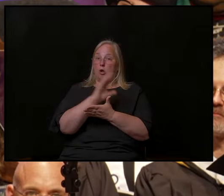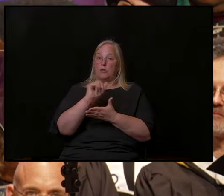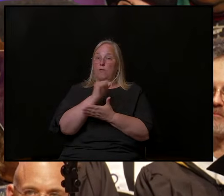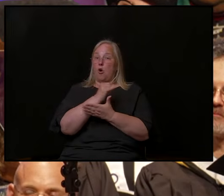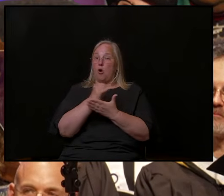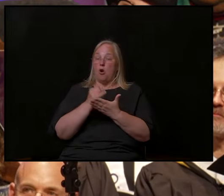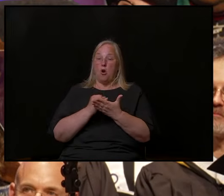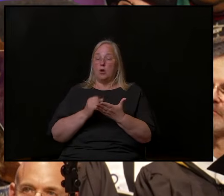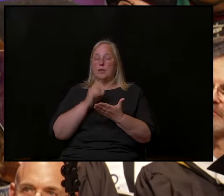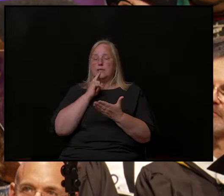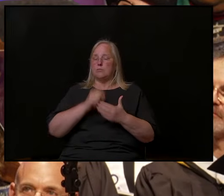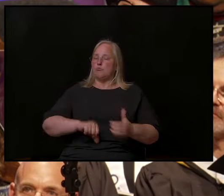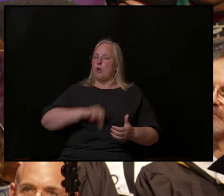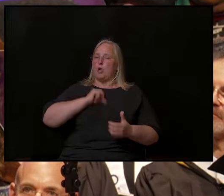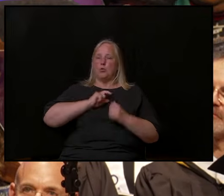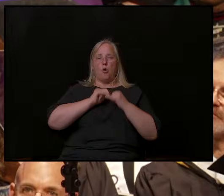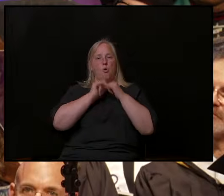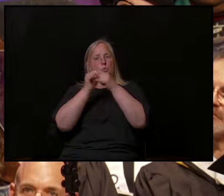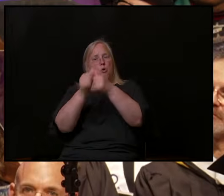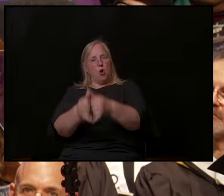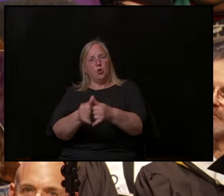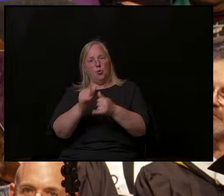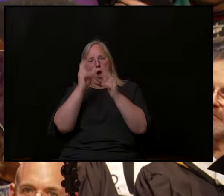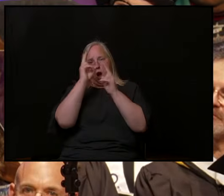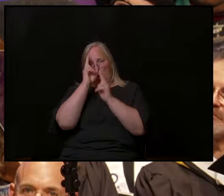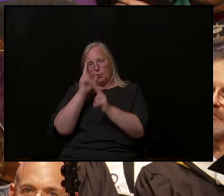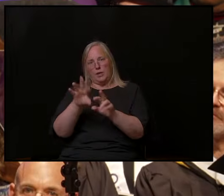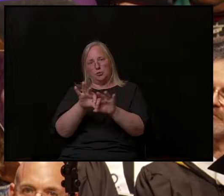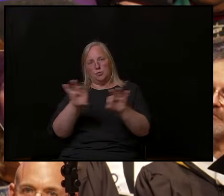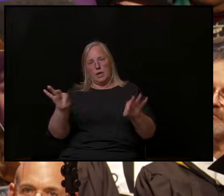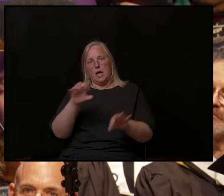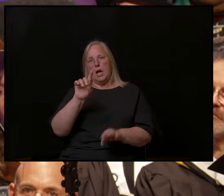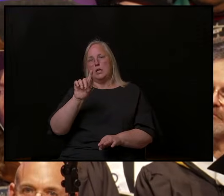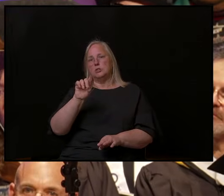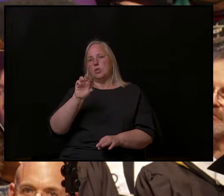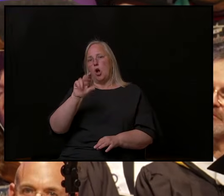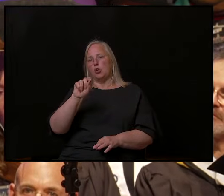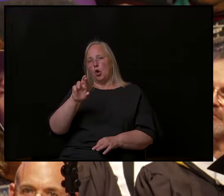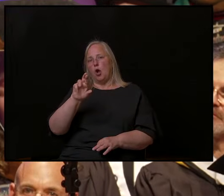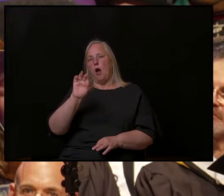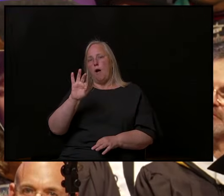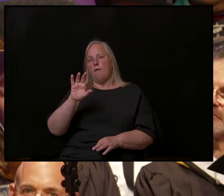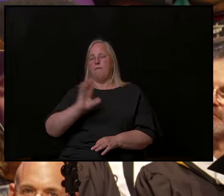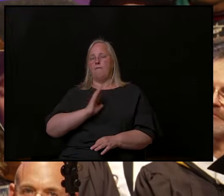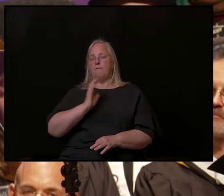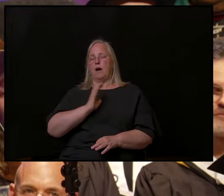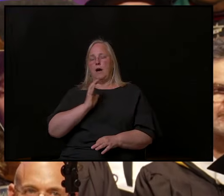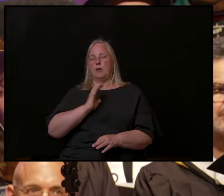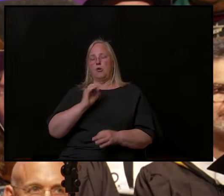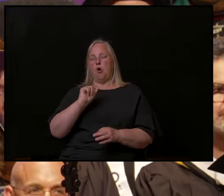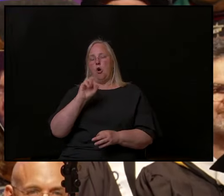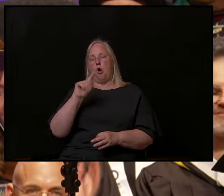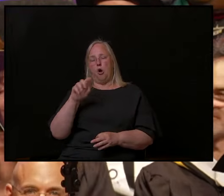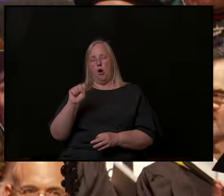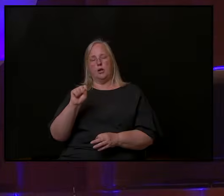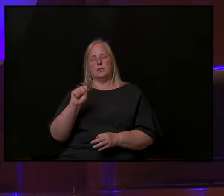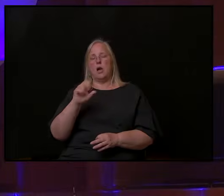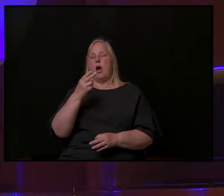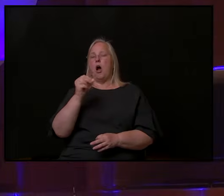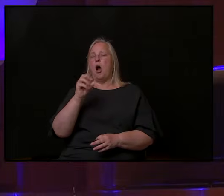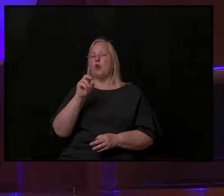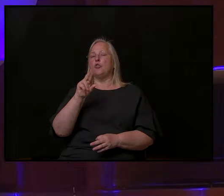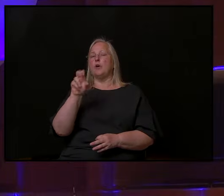is proud to award you the honorary degree of Doctor of Fine Arts, honoris causa.